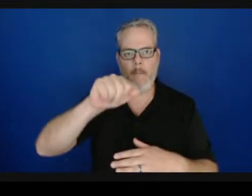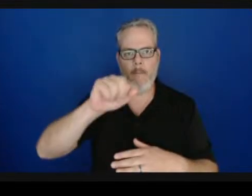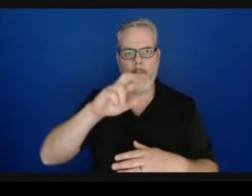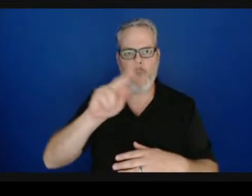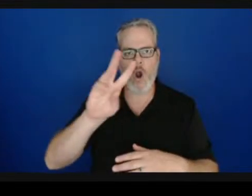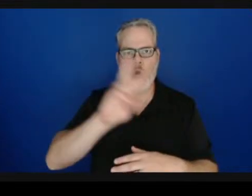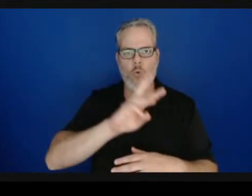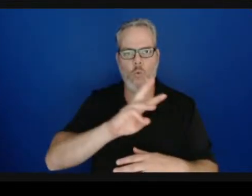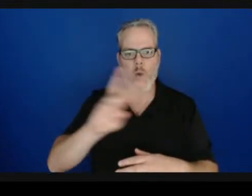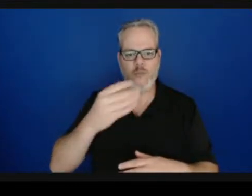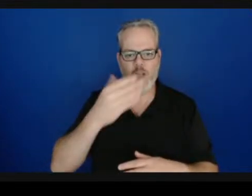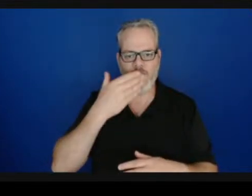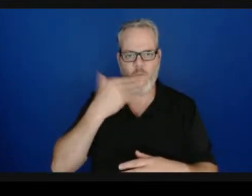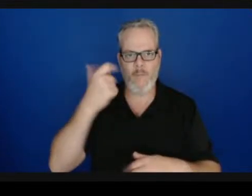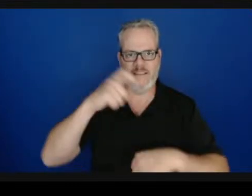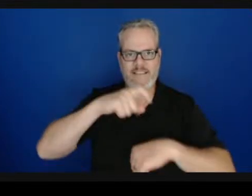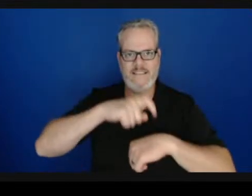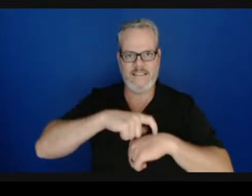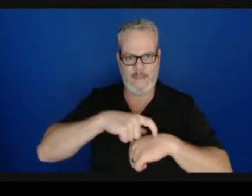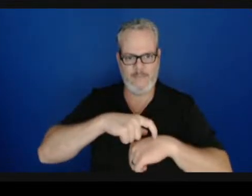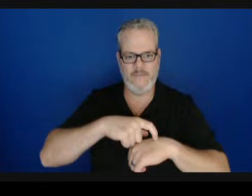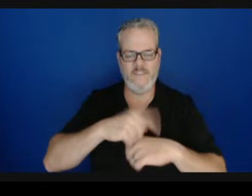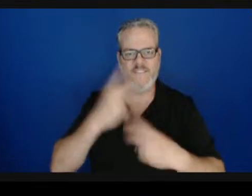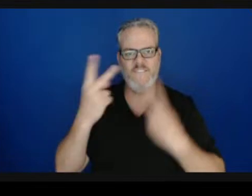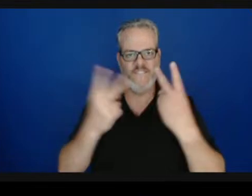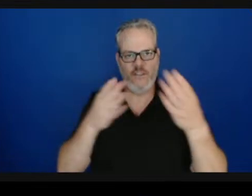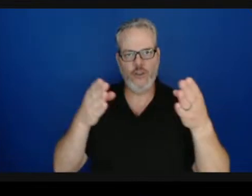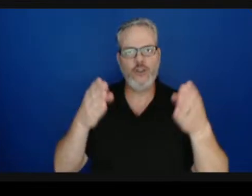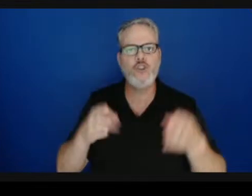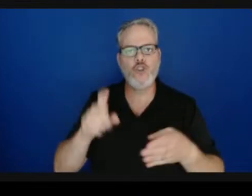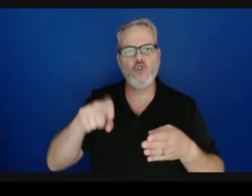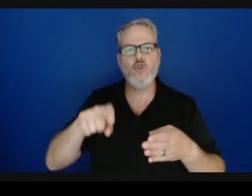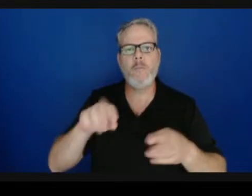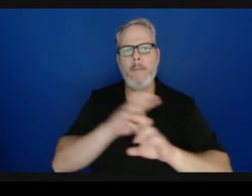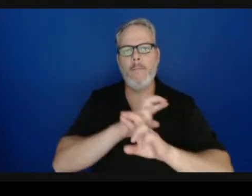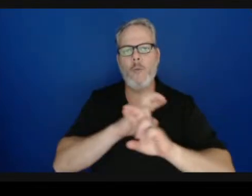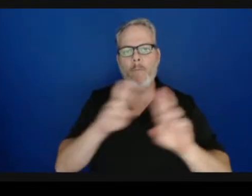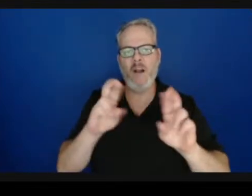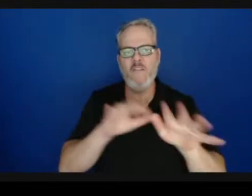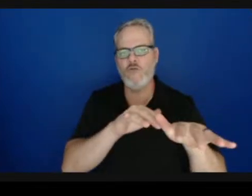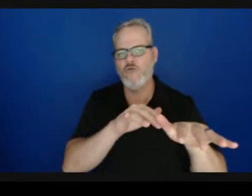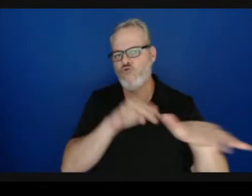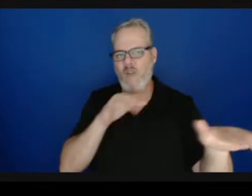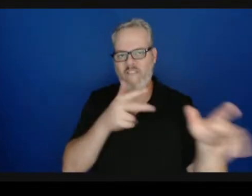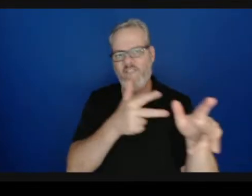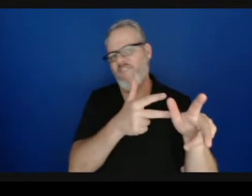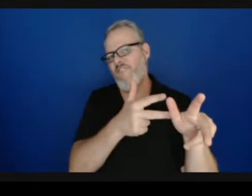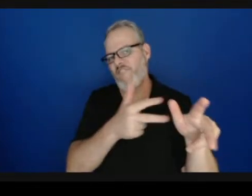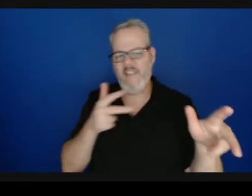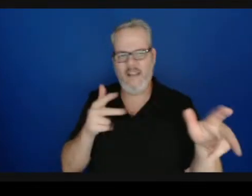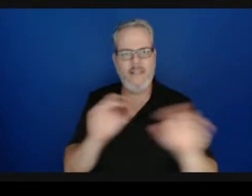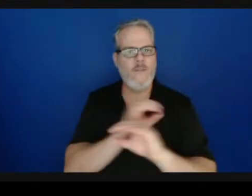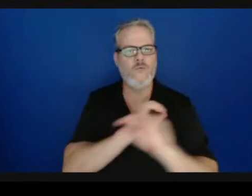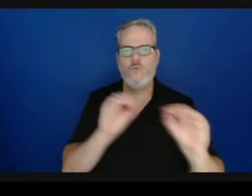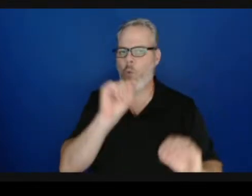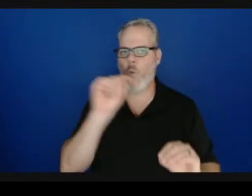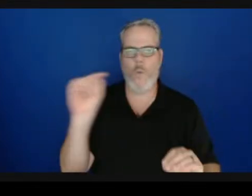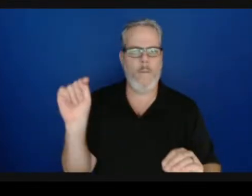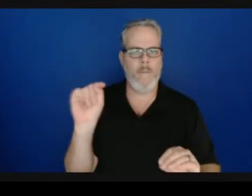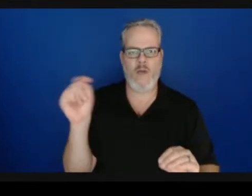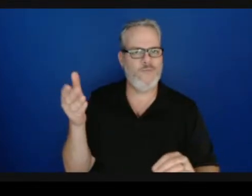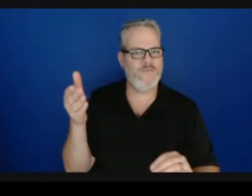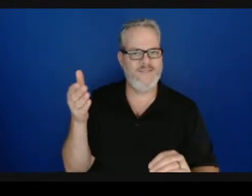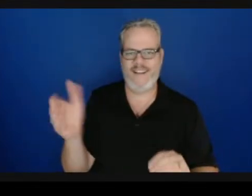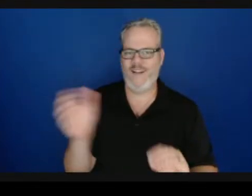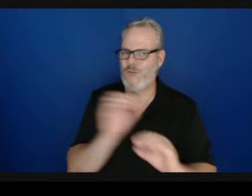viewing options and times. Visitors should be prepared for heavy traffic, long lines and cars, limited parking, and no restrooms. They're not going to have a